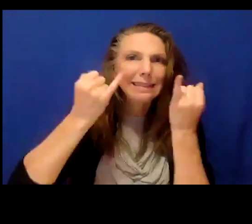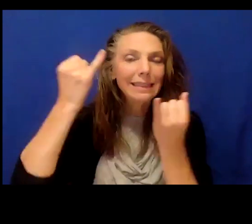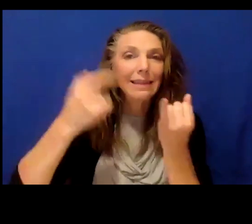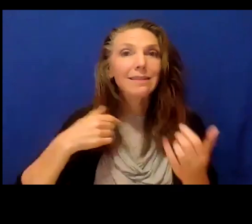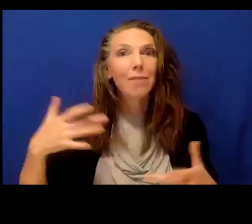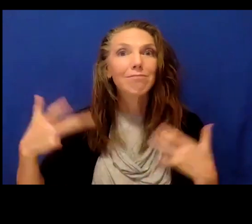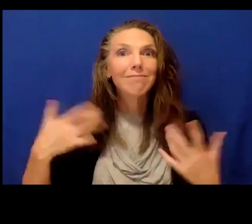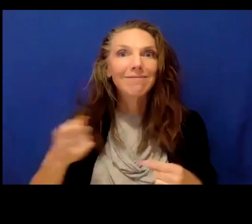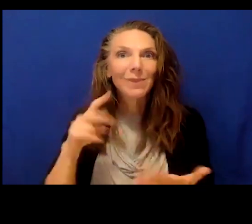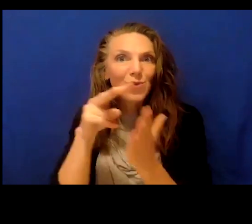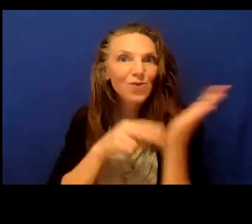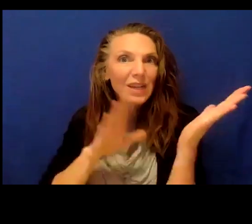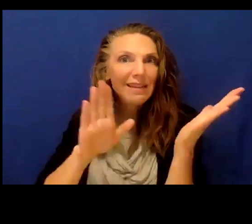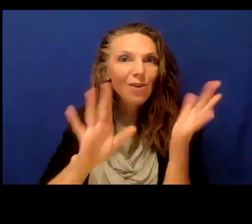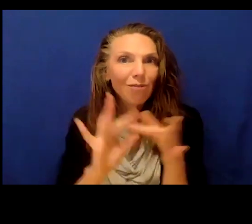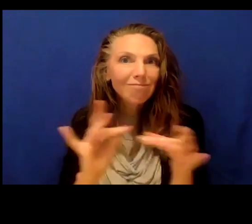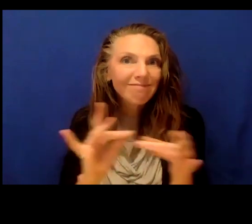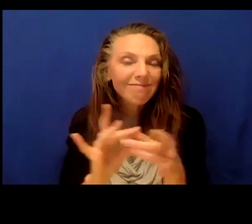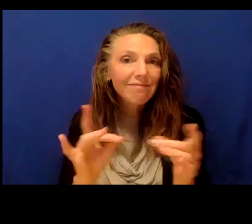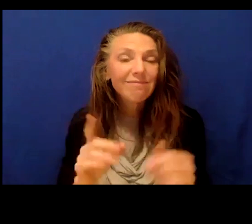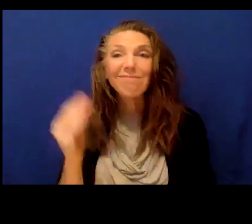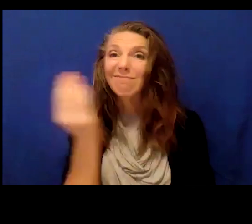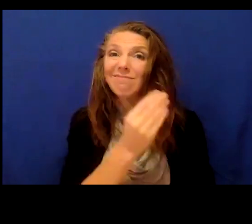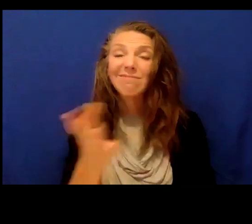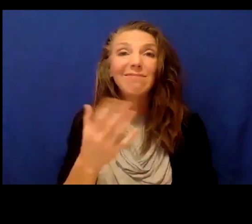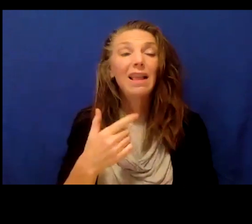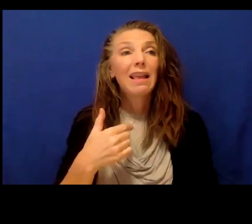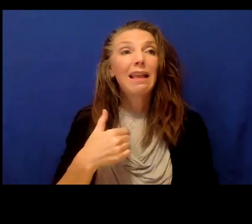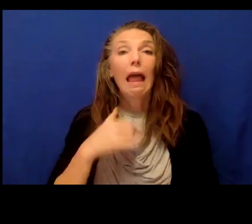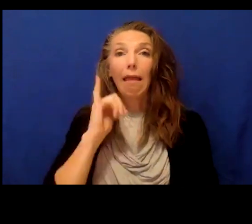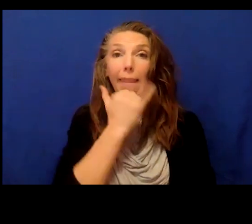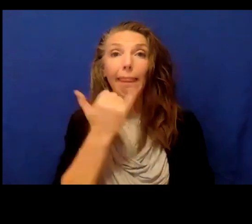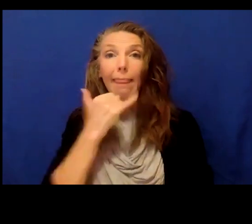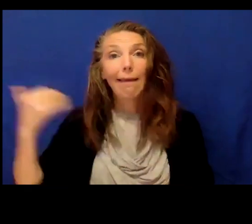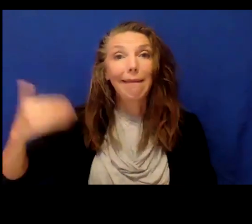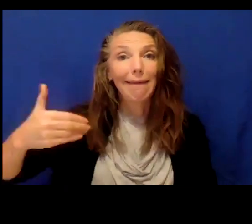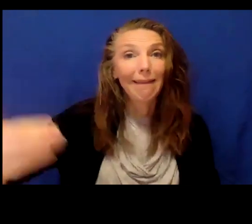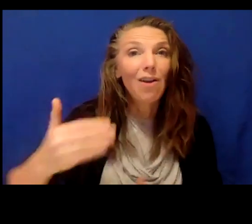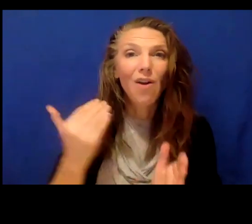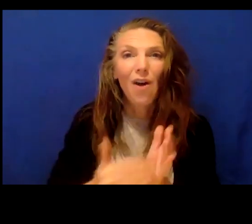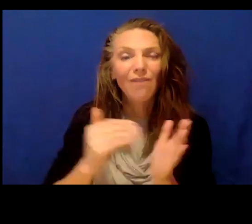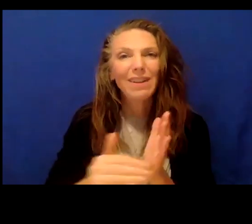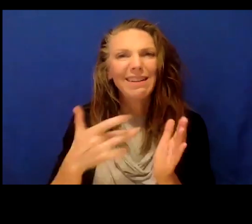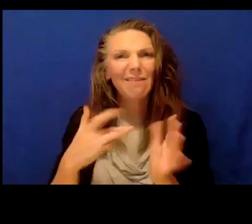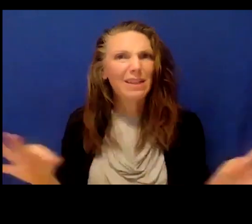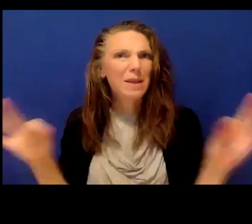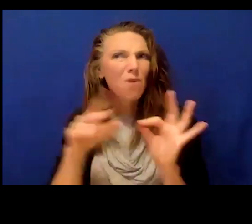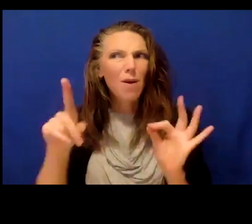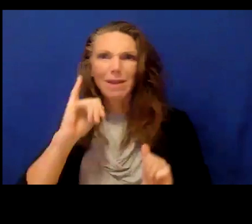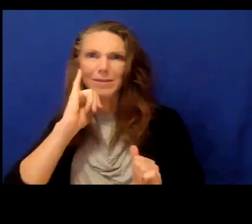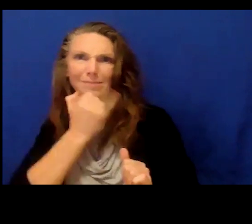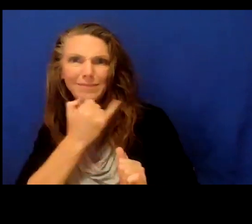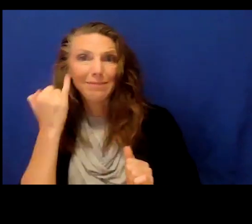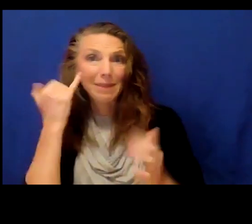this conversation today. And I mess up a lot. And I think that's part of learning as well. Our